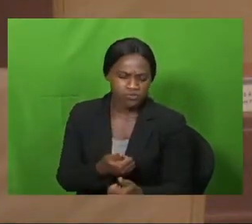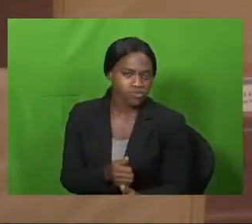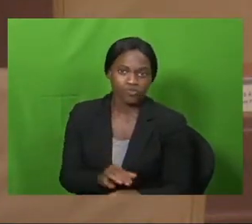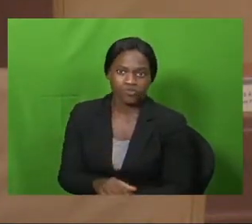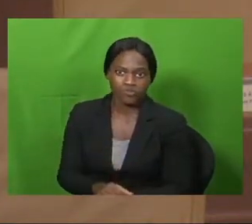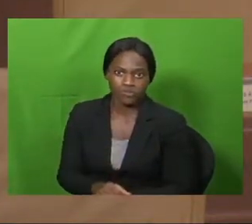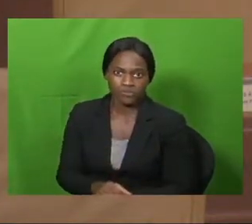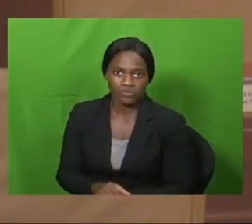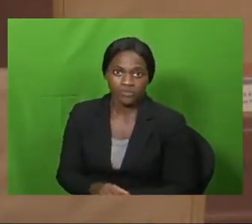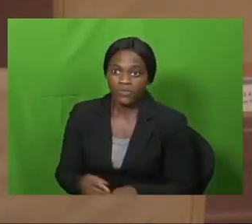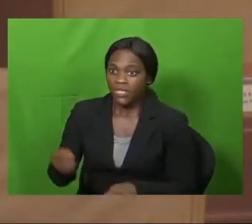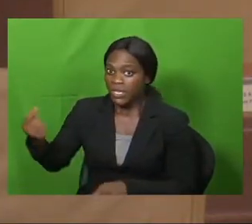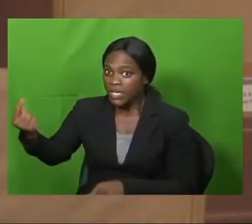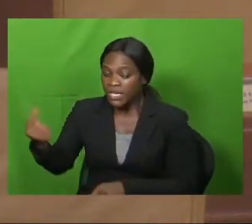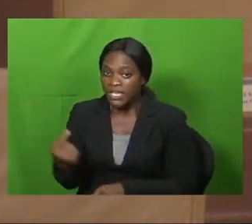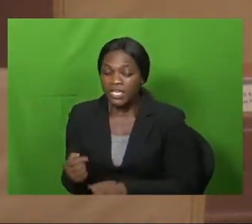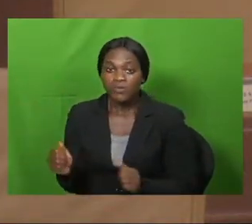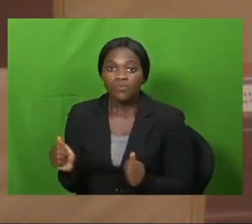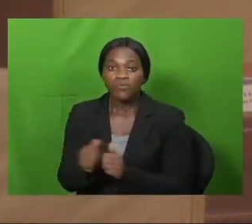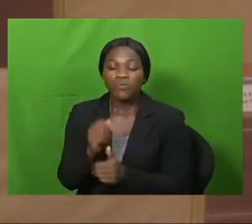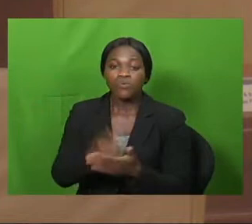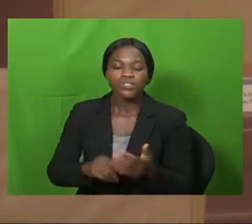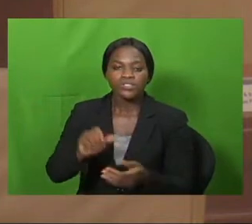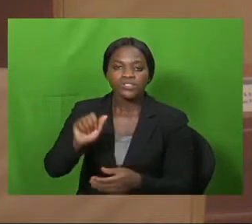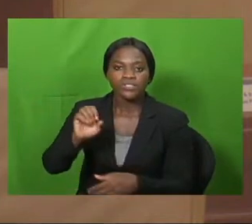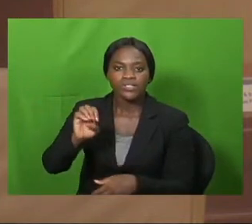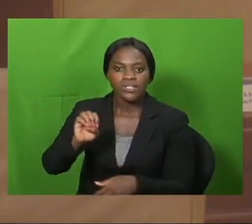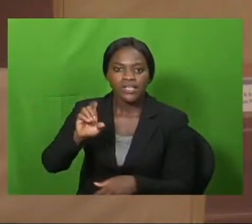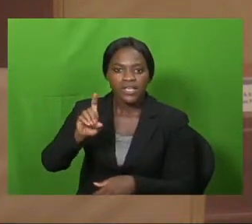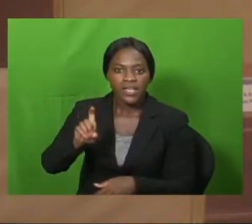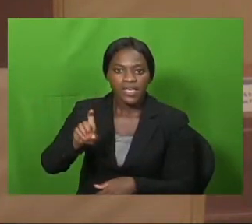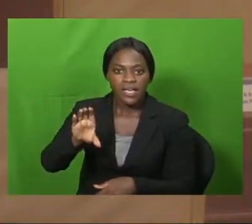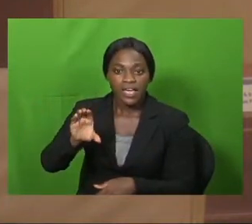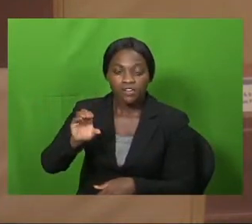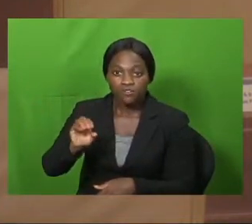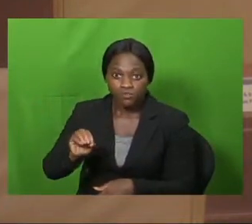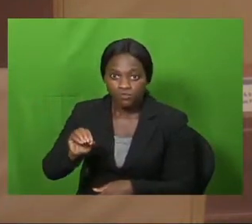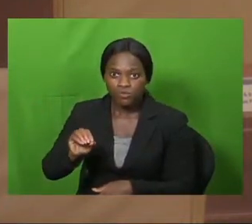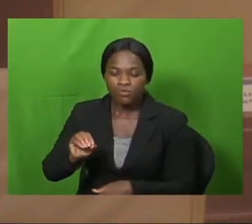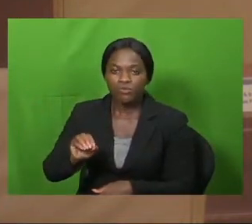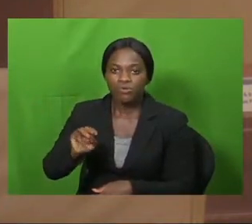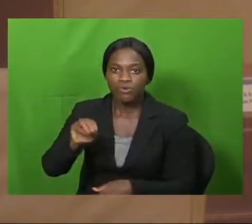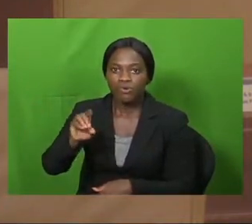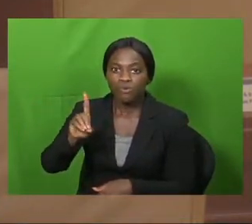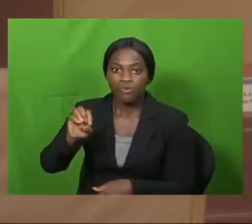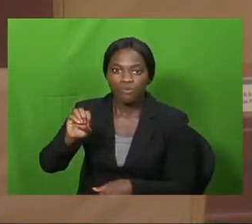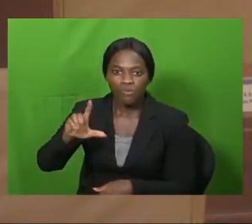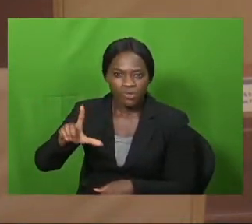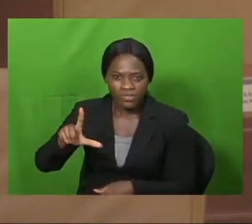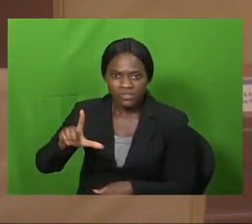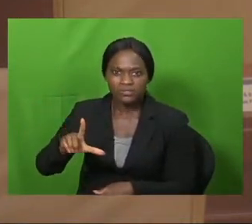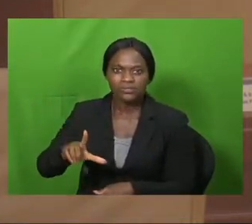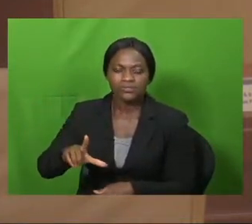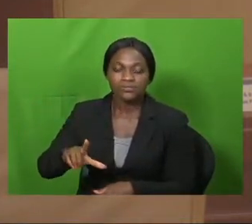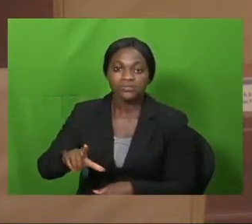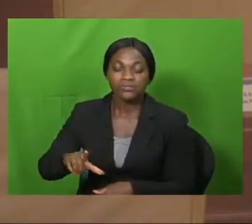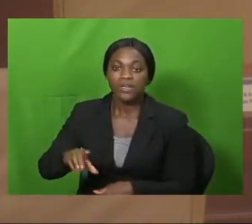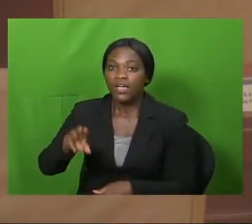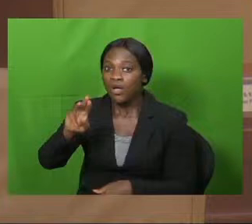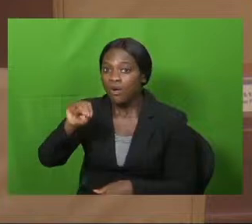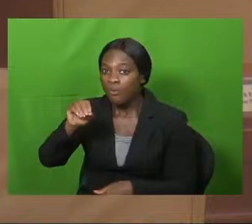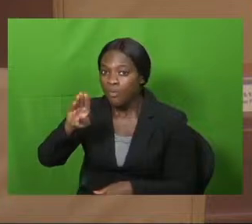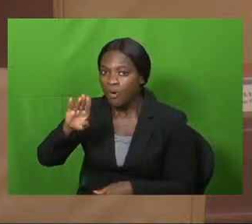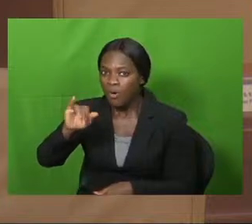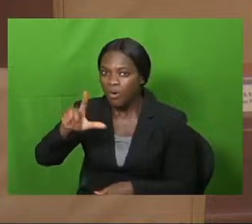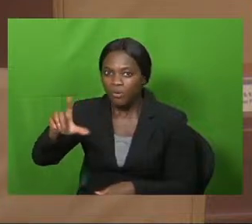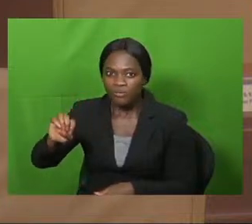the ExxonMobil deal. We told you to be careful. You wouldn't list it. That one too has failed. ExxonMobil issued a